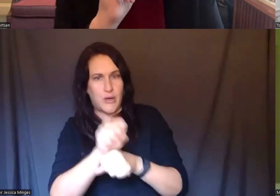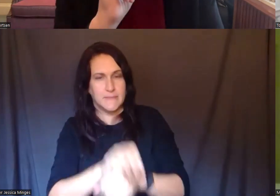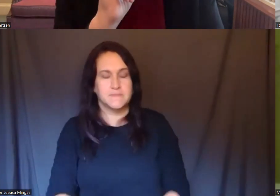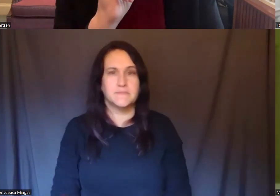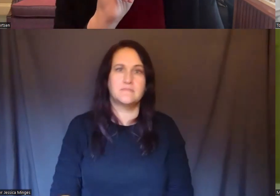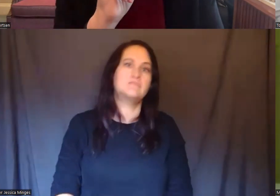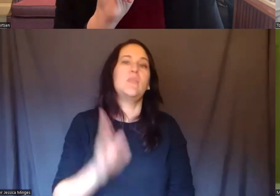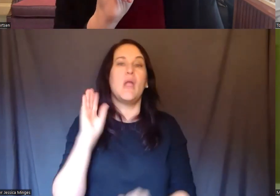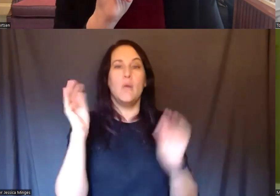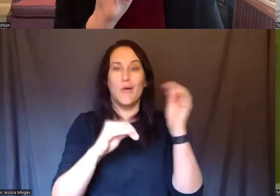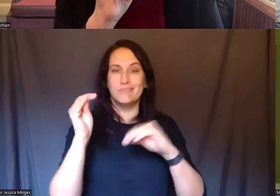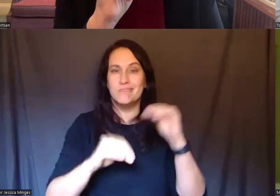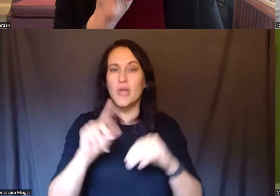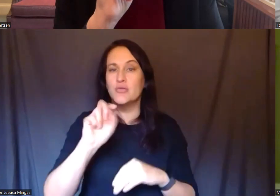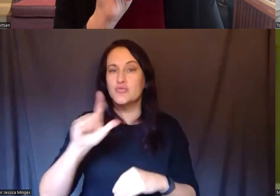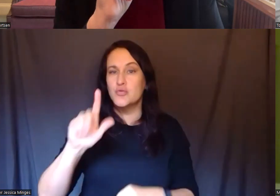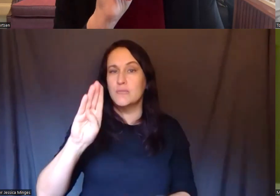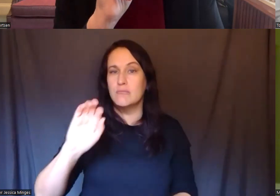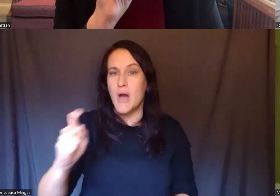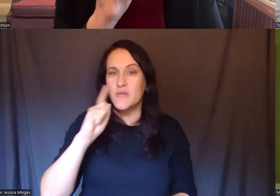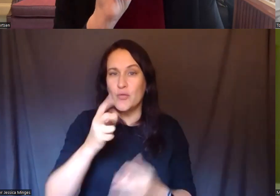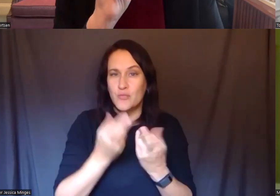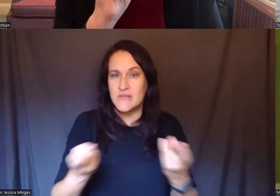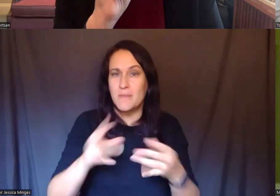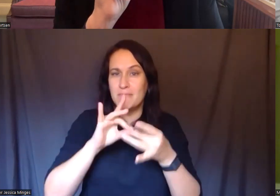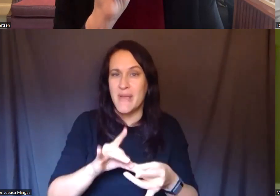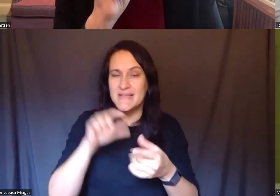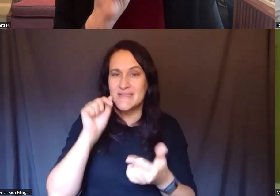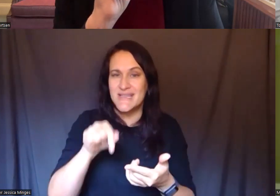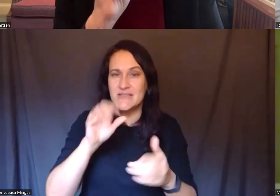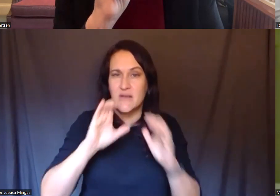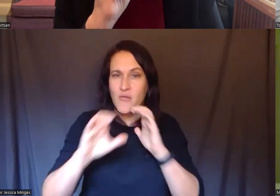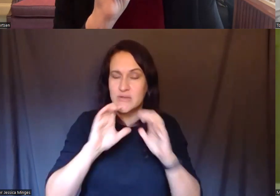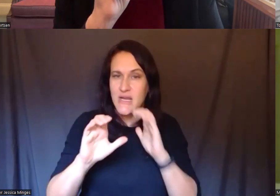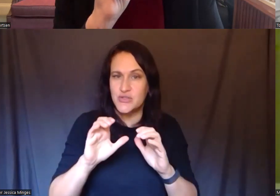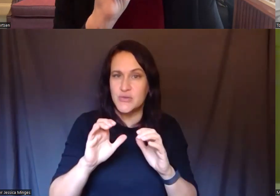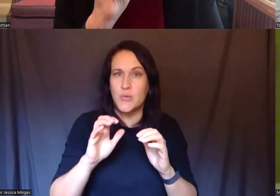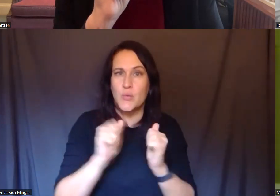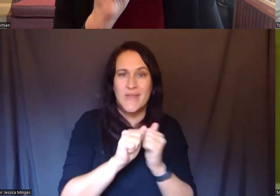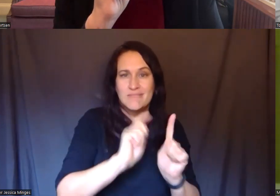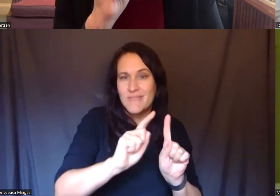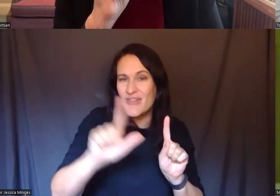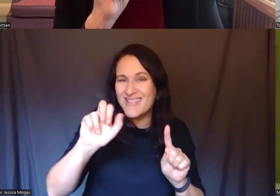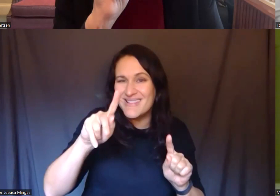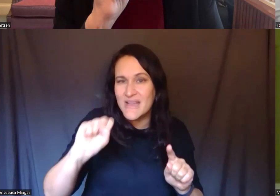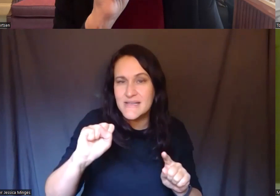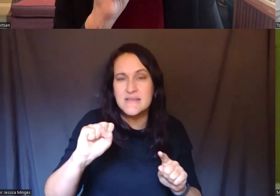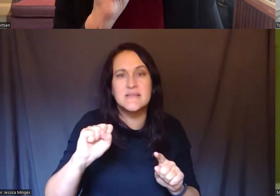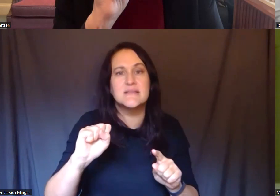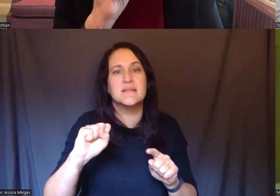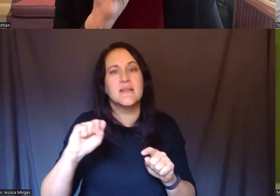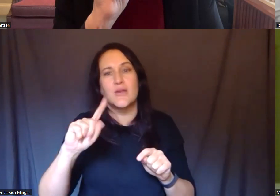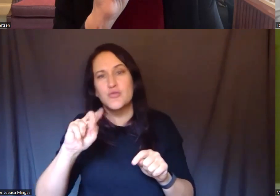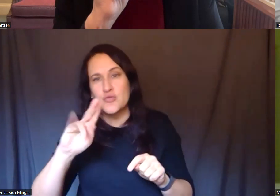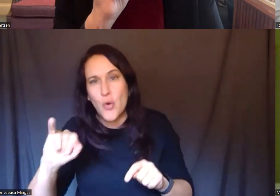a toolbox of resources based on the conversation we've had, with links to some of the things that Tony and Peggy